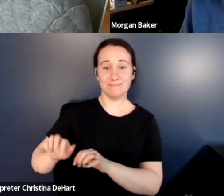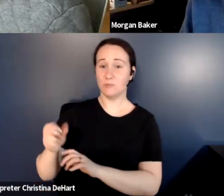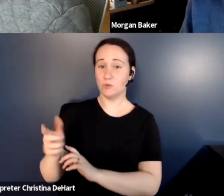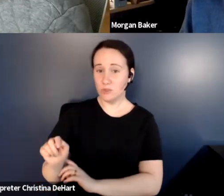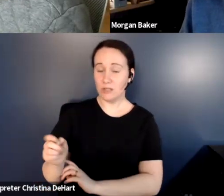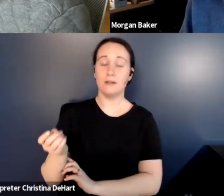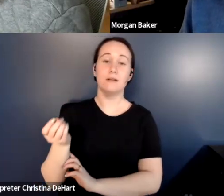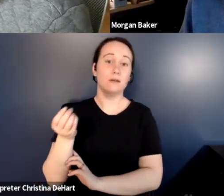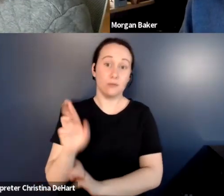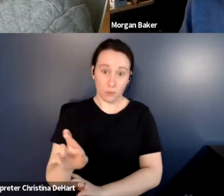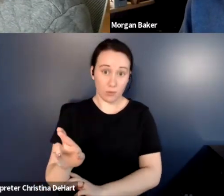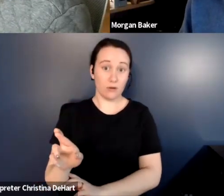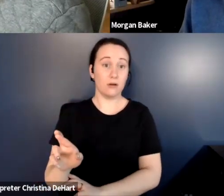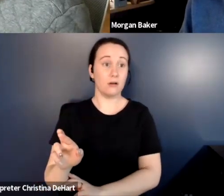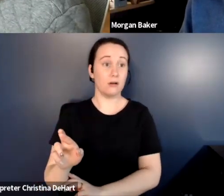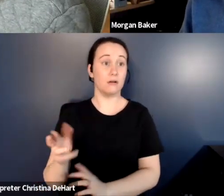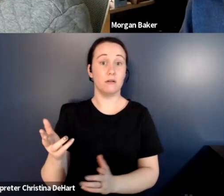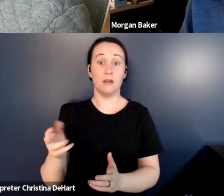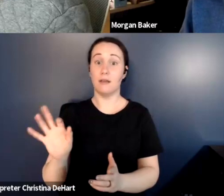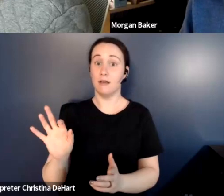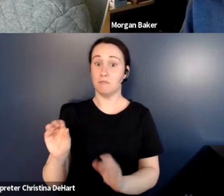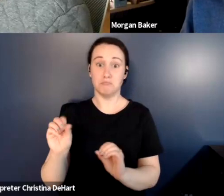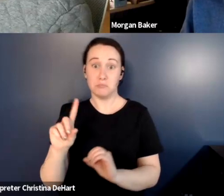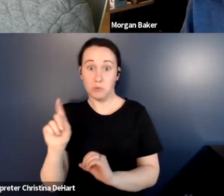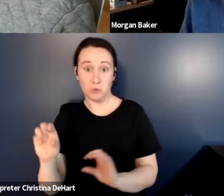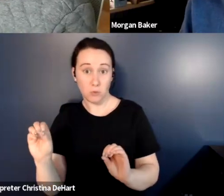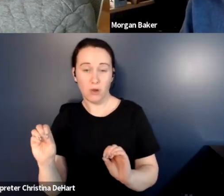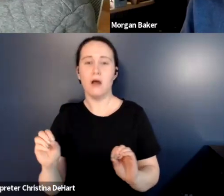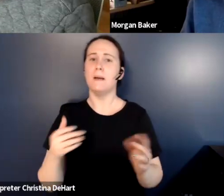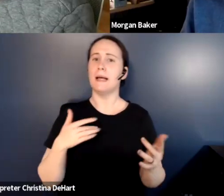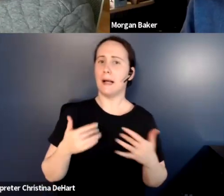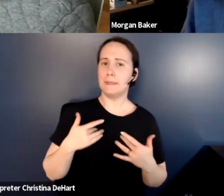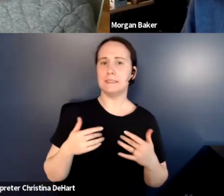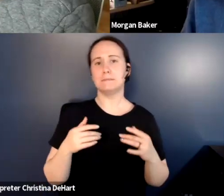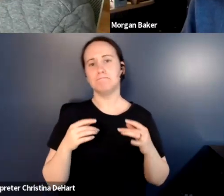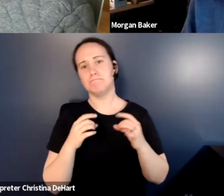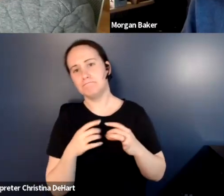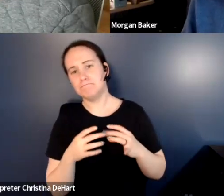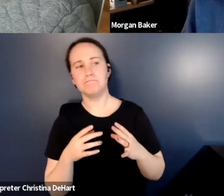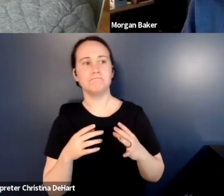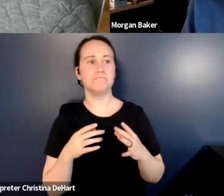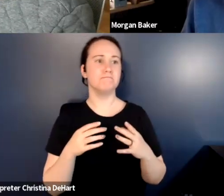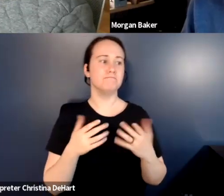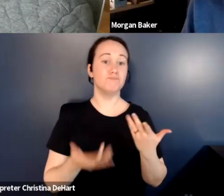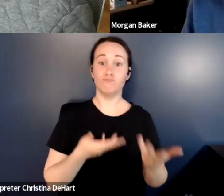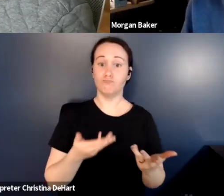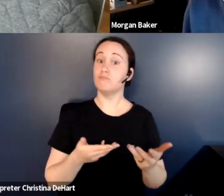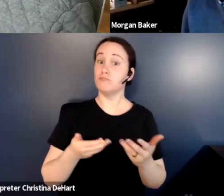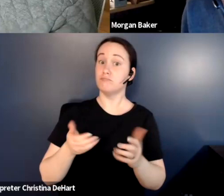or beyond questions, any comments, feedback about what you've seen today, please feel free to put that in the chat as well.